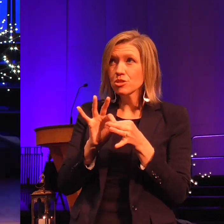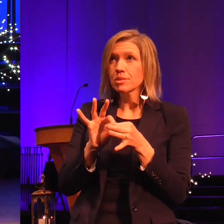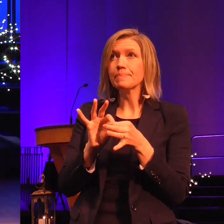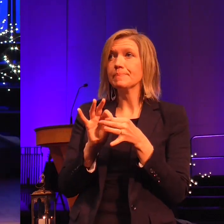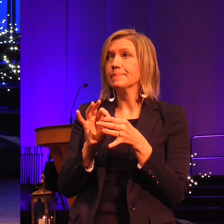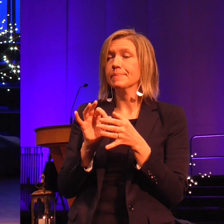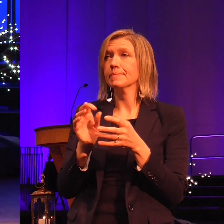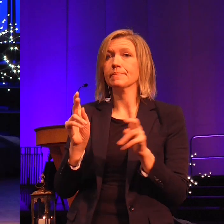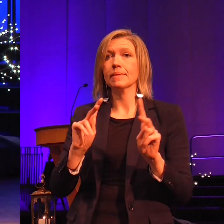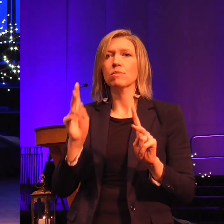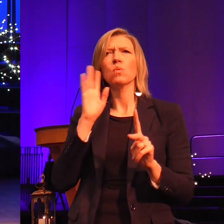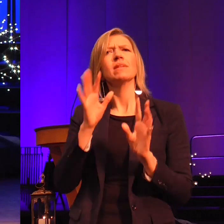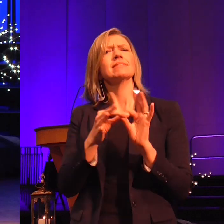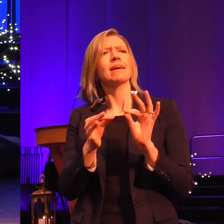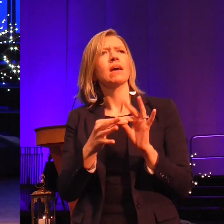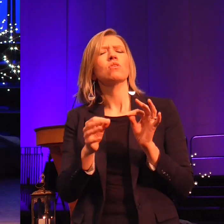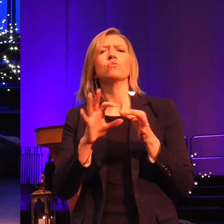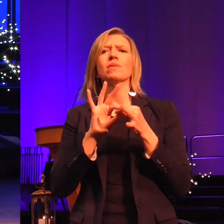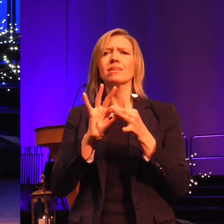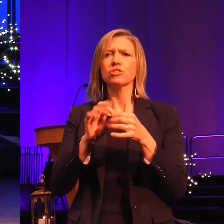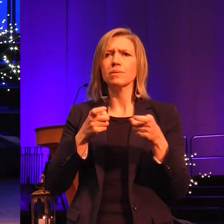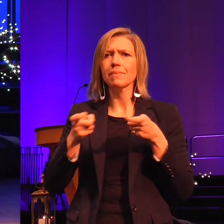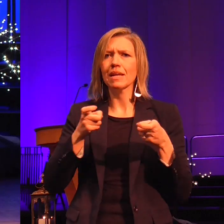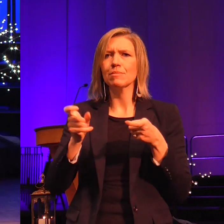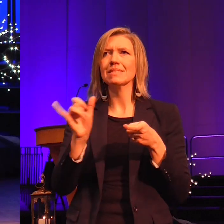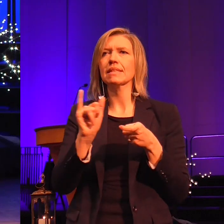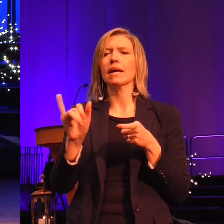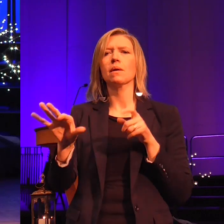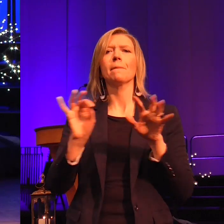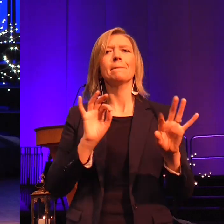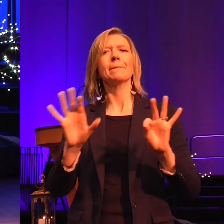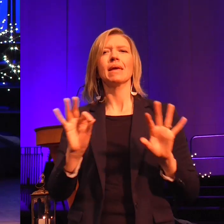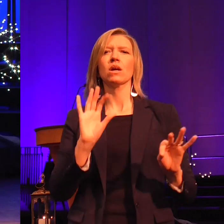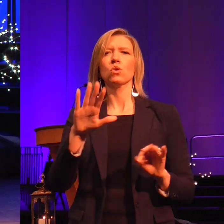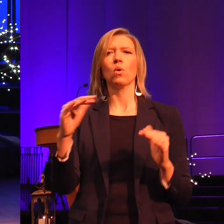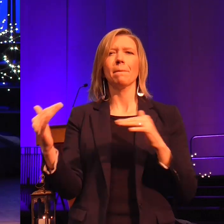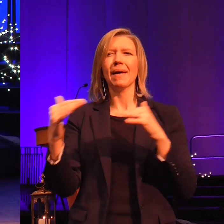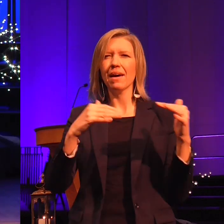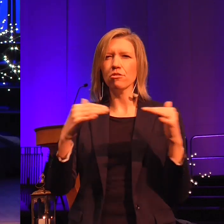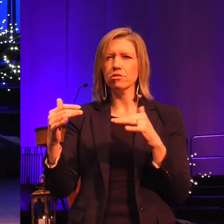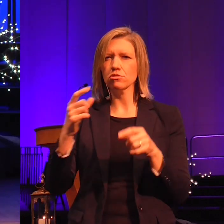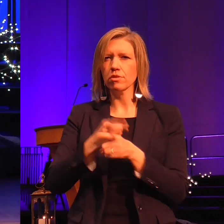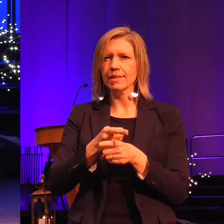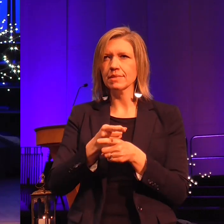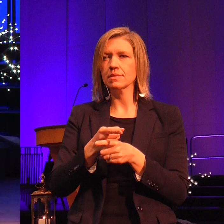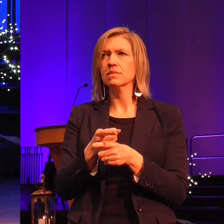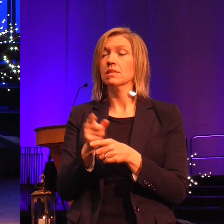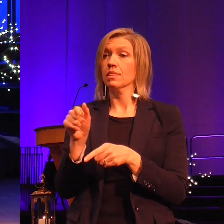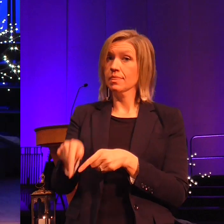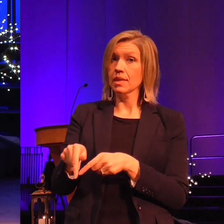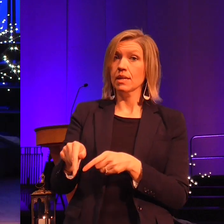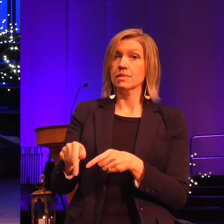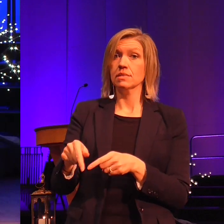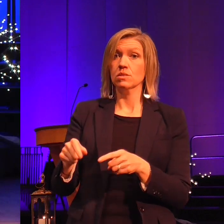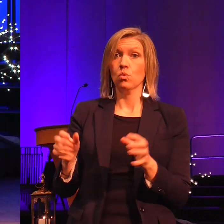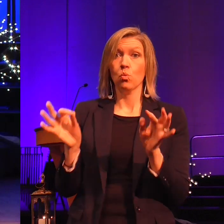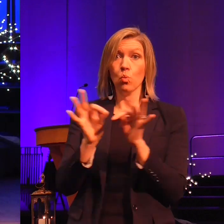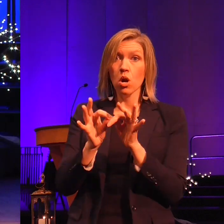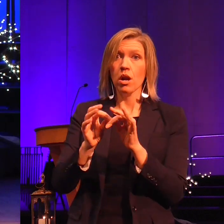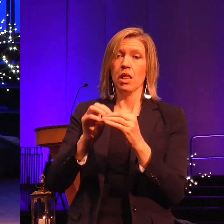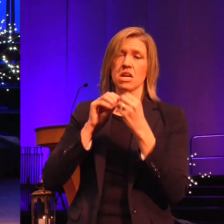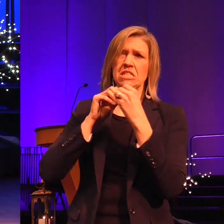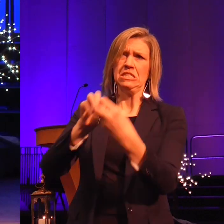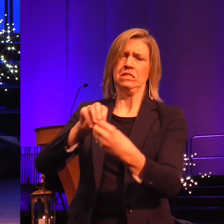people will say in relationship management, it's like pick your battles, right? Is this worth fighting over and arguing over